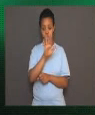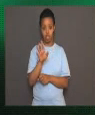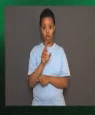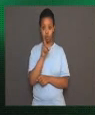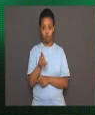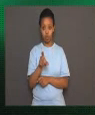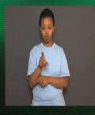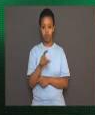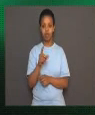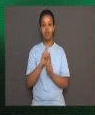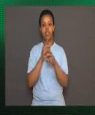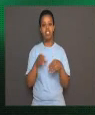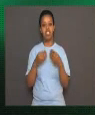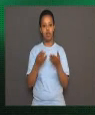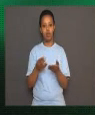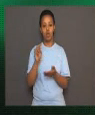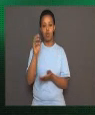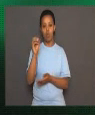wrote down Monera,